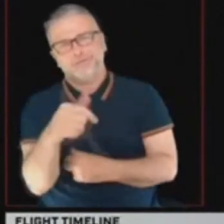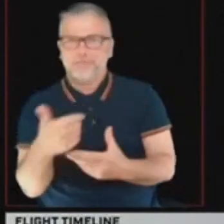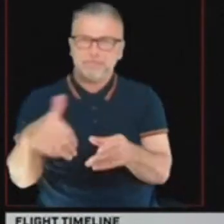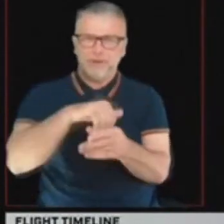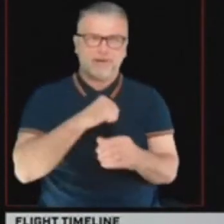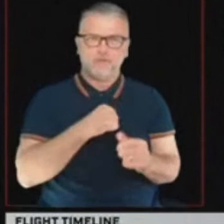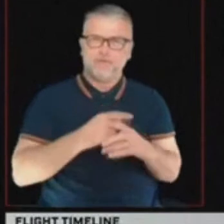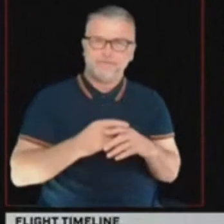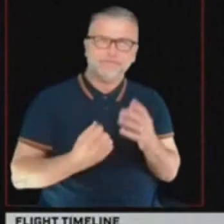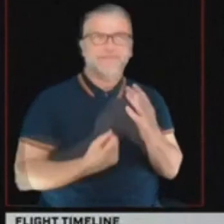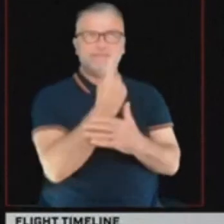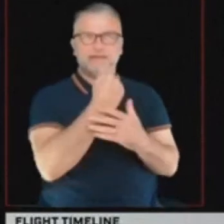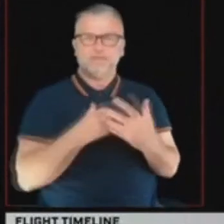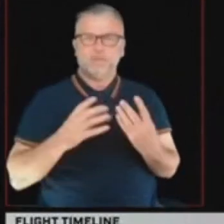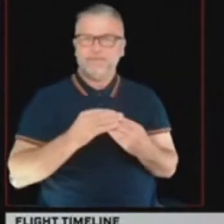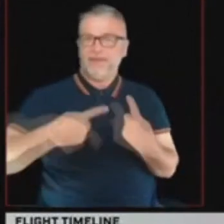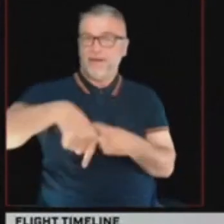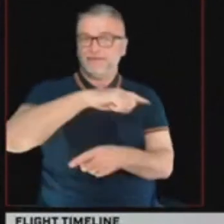with us.